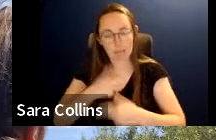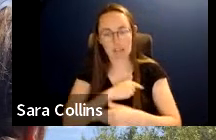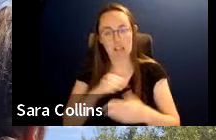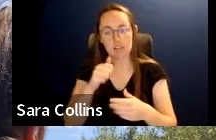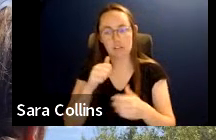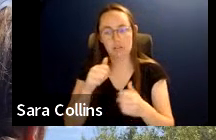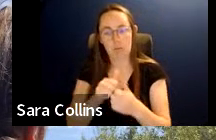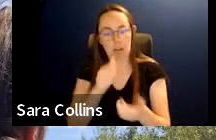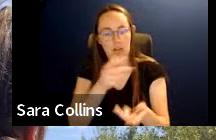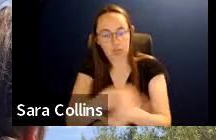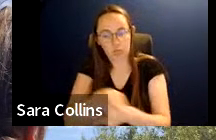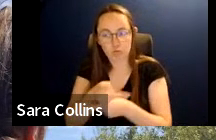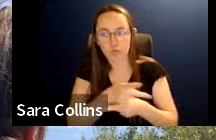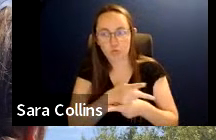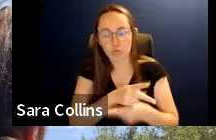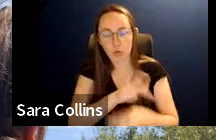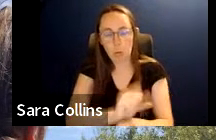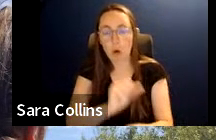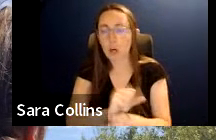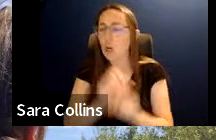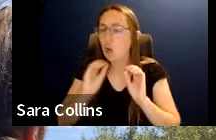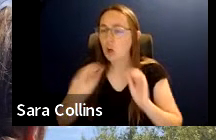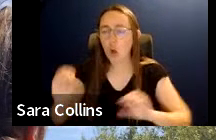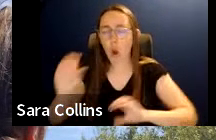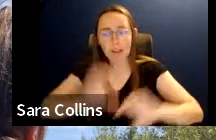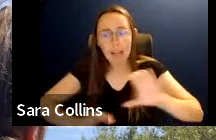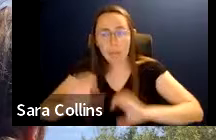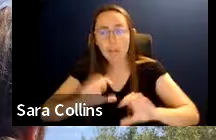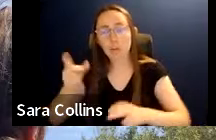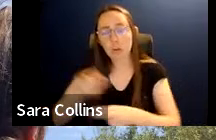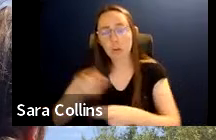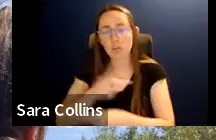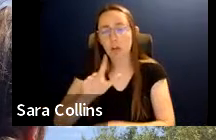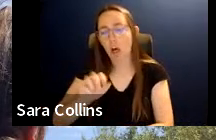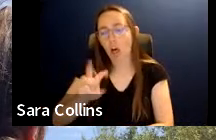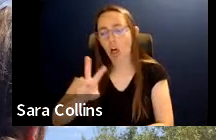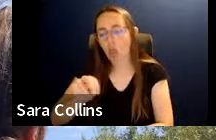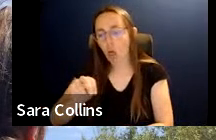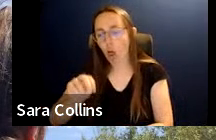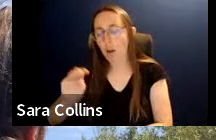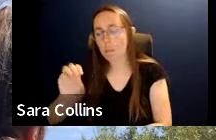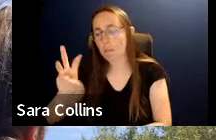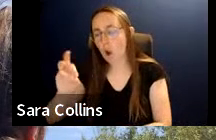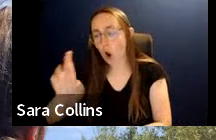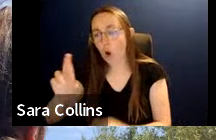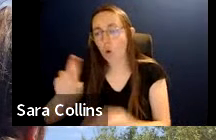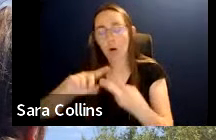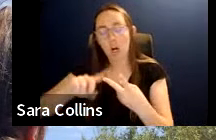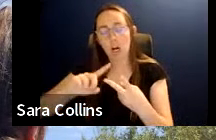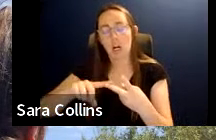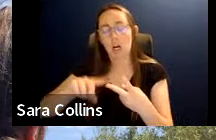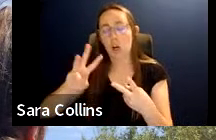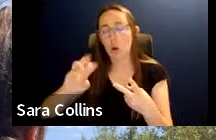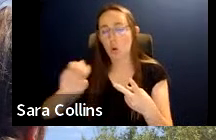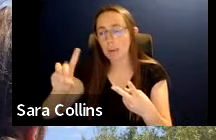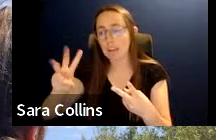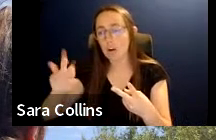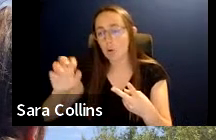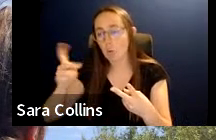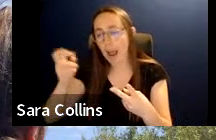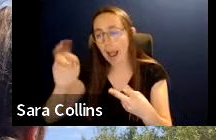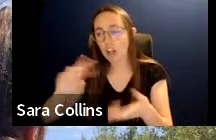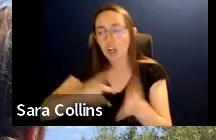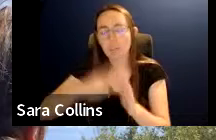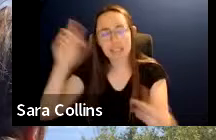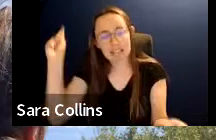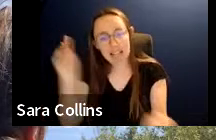we don't use herbicides. So Matthew uses lawnmowers and weed whackers to keep our weed pressure down on and around the farm